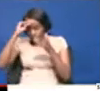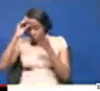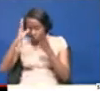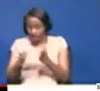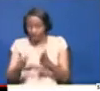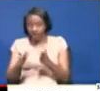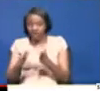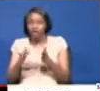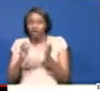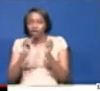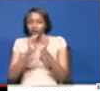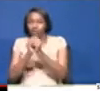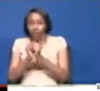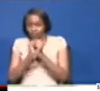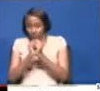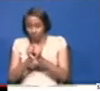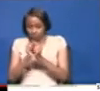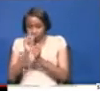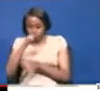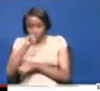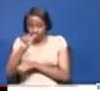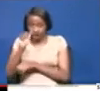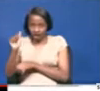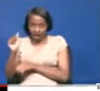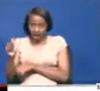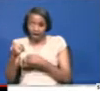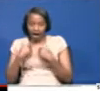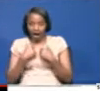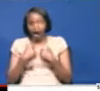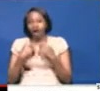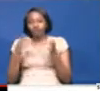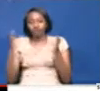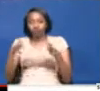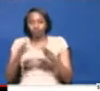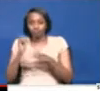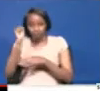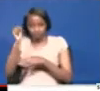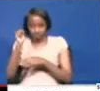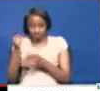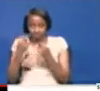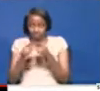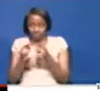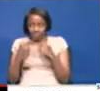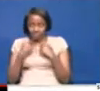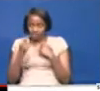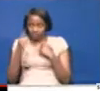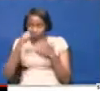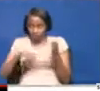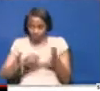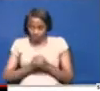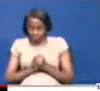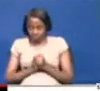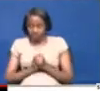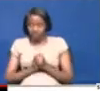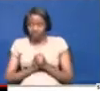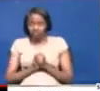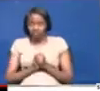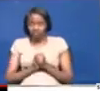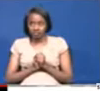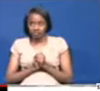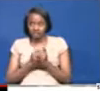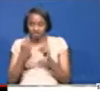African Alliance ticket, pledges to revive the ailing tourism sector, free education for residents, and revival of all collapsed